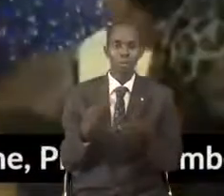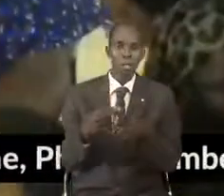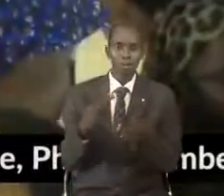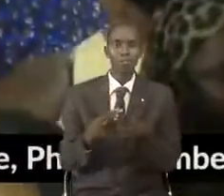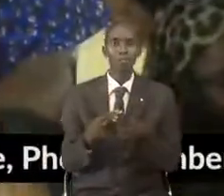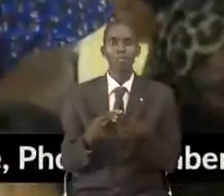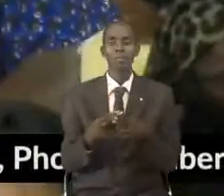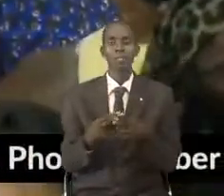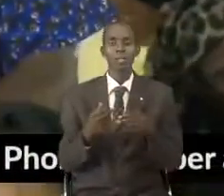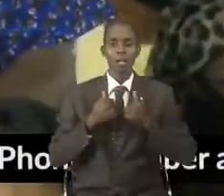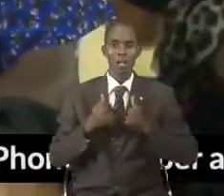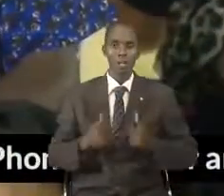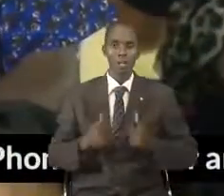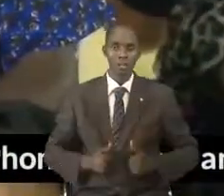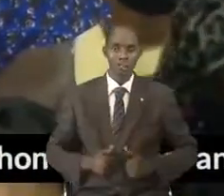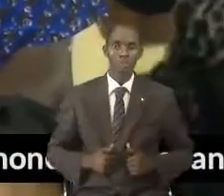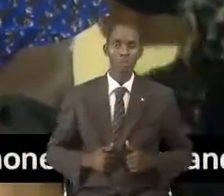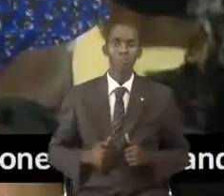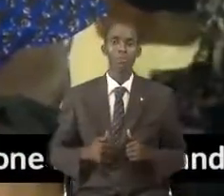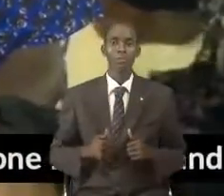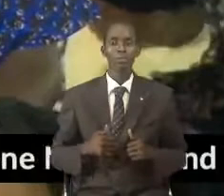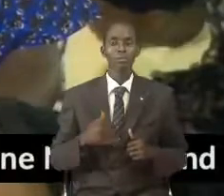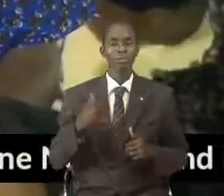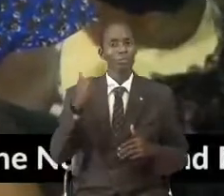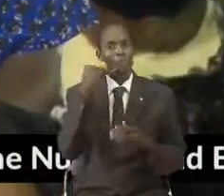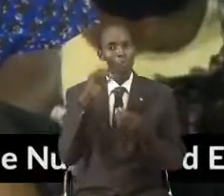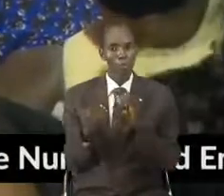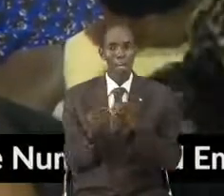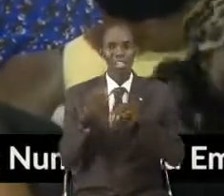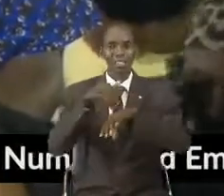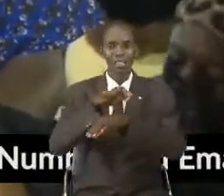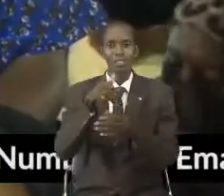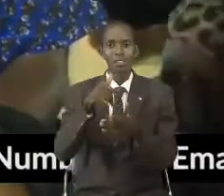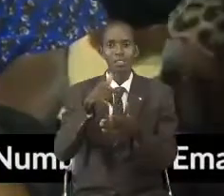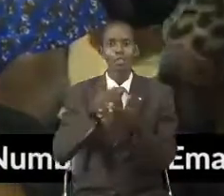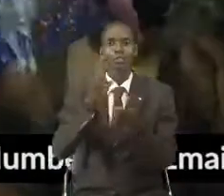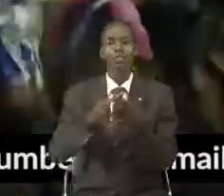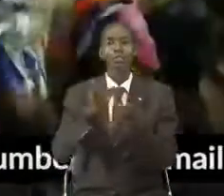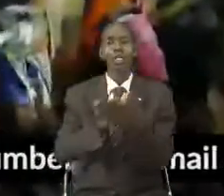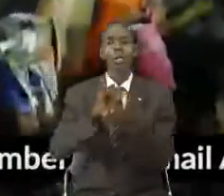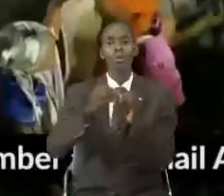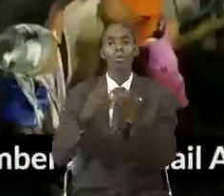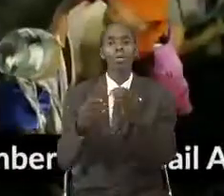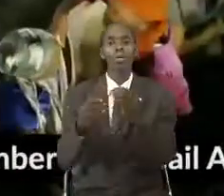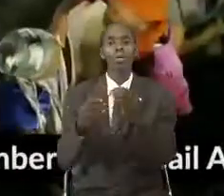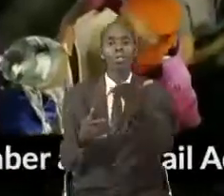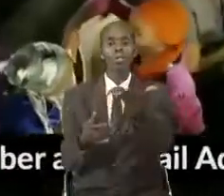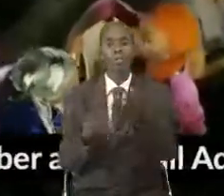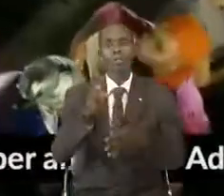If you're online, follow the screen, the link on your screen now.